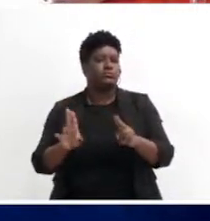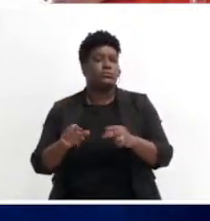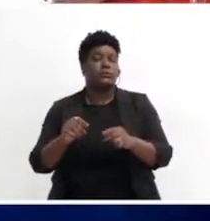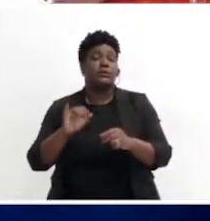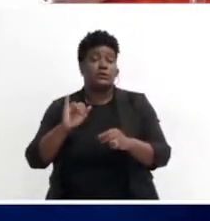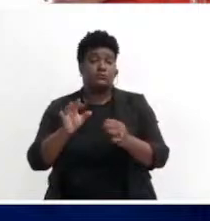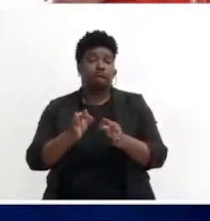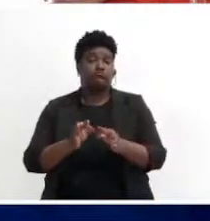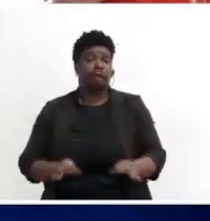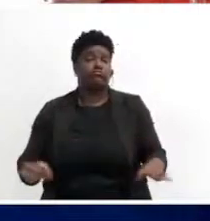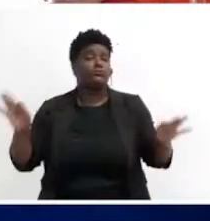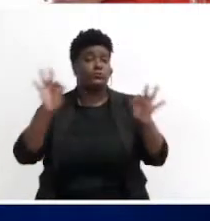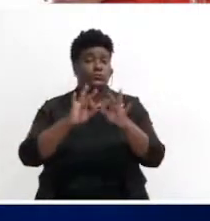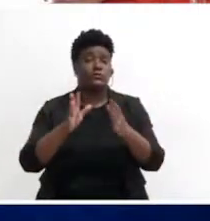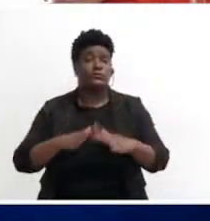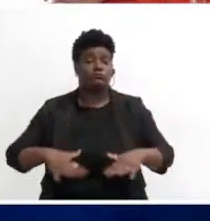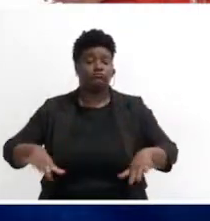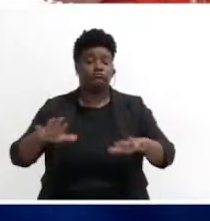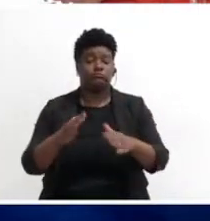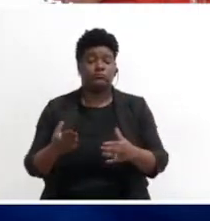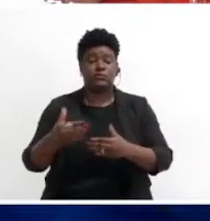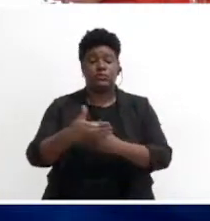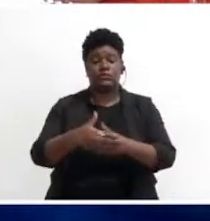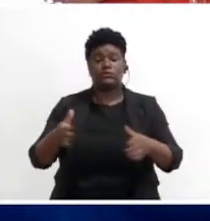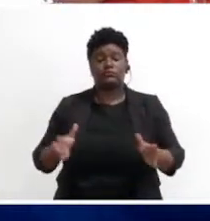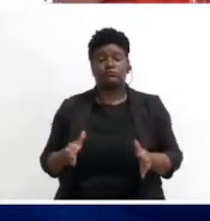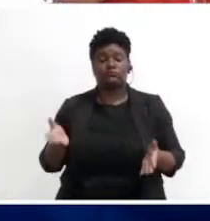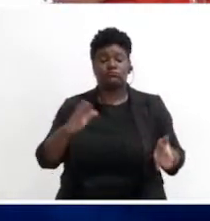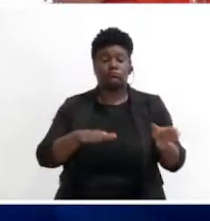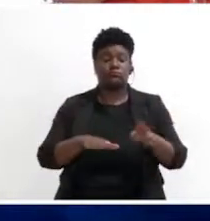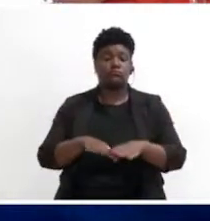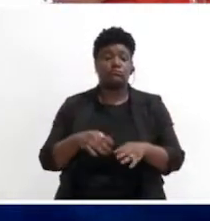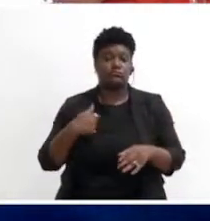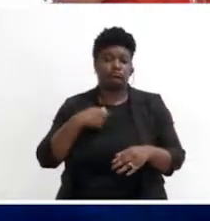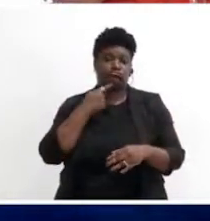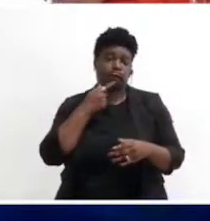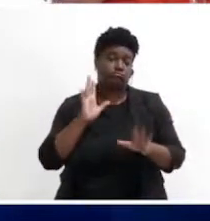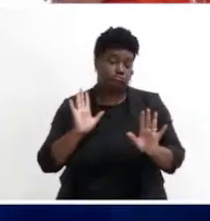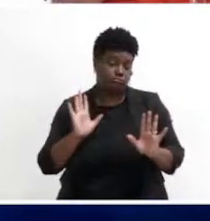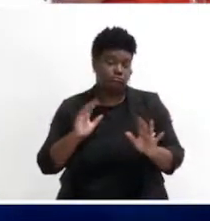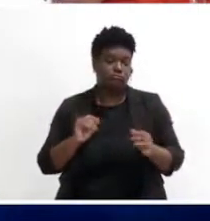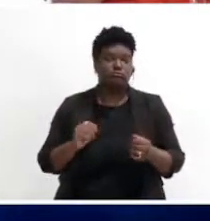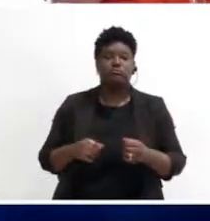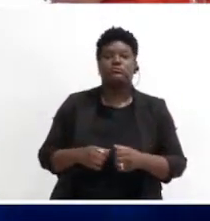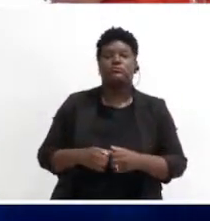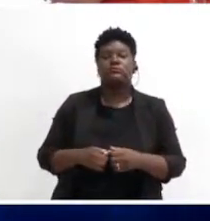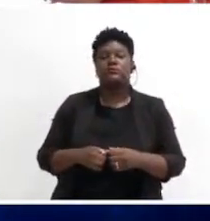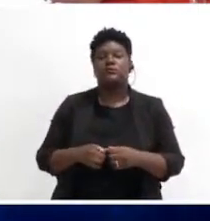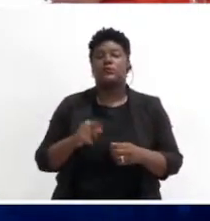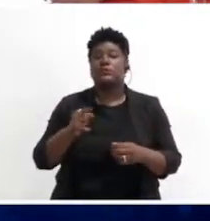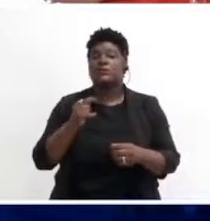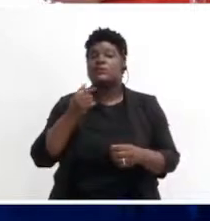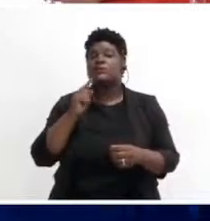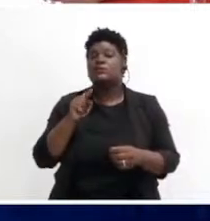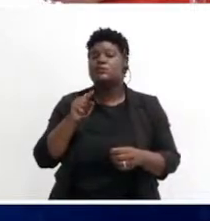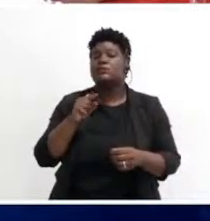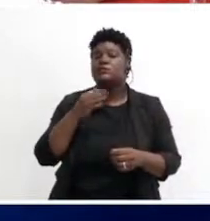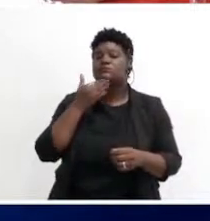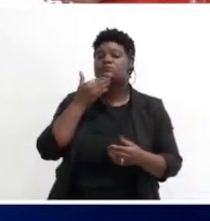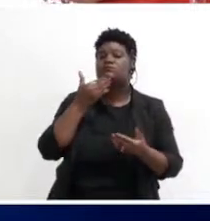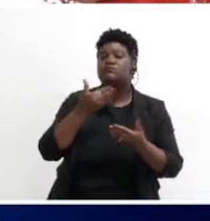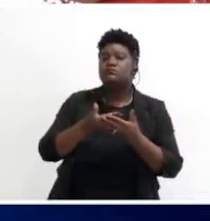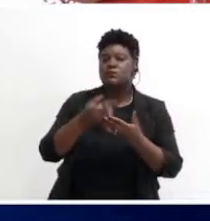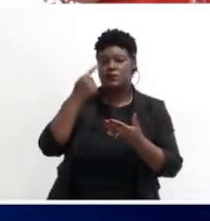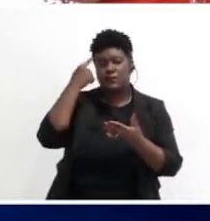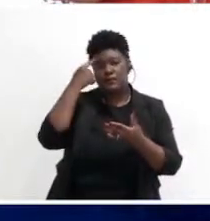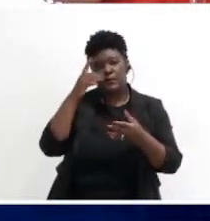arena, in my estimation. So this is good for wafer-to-wafer bonding or